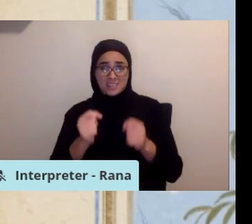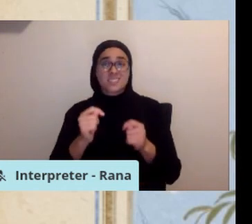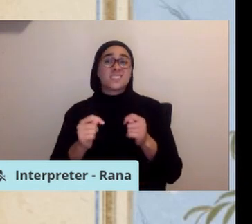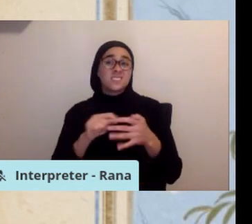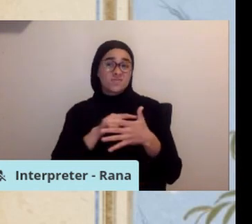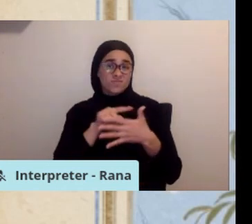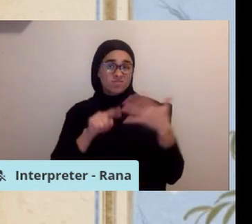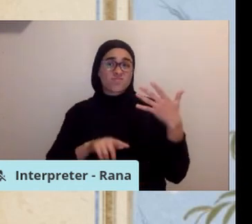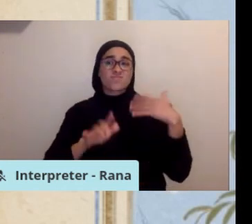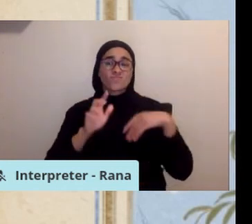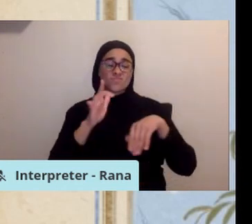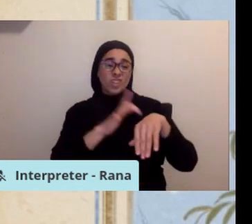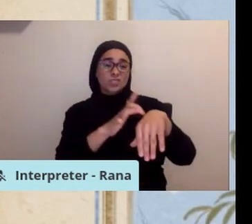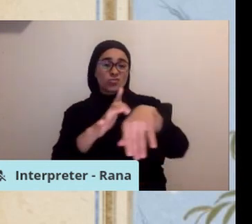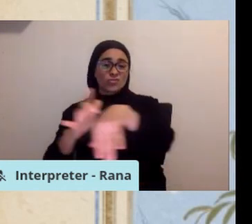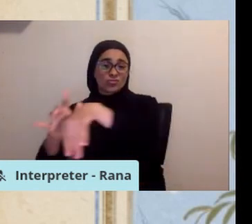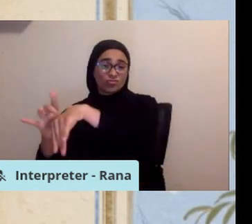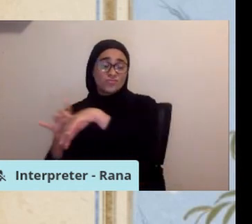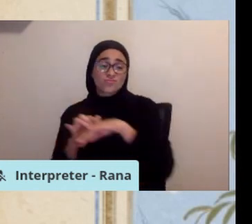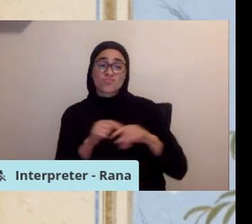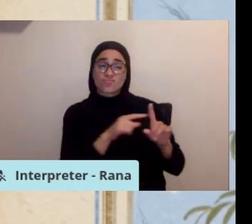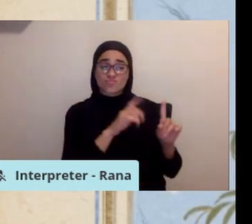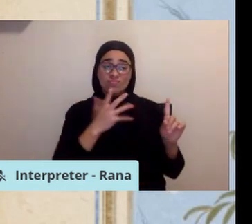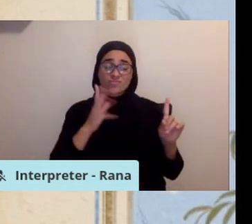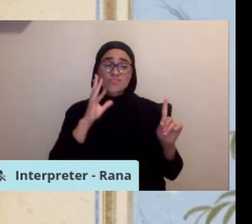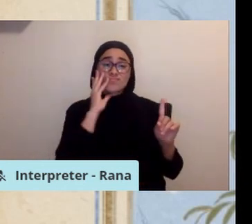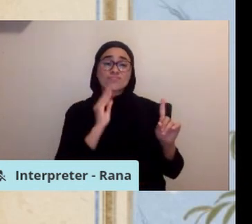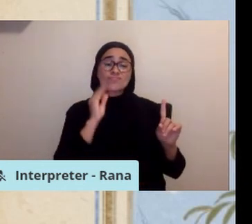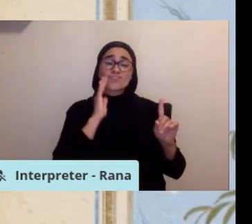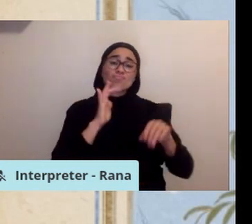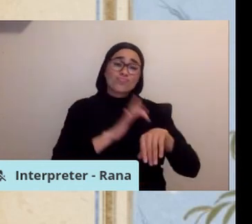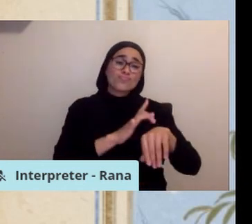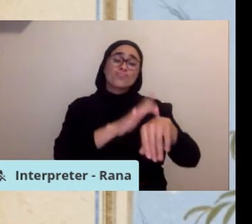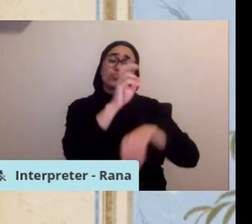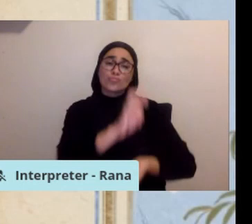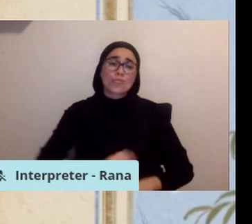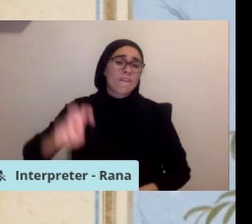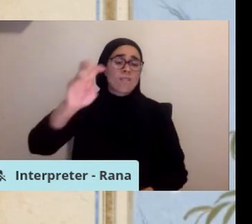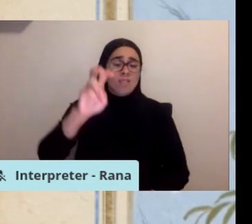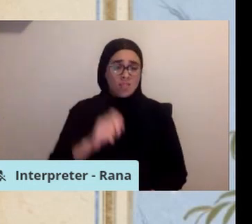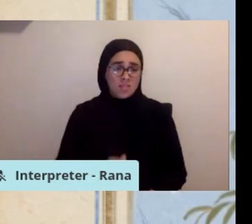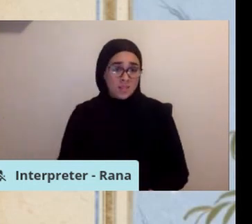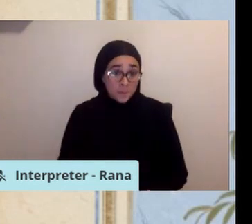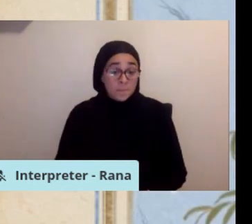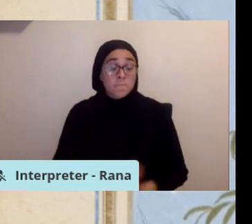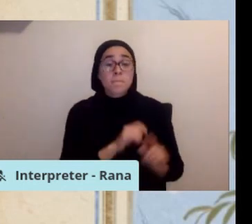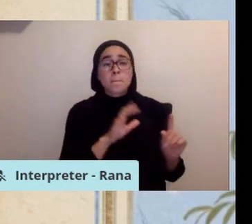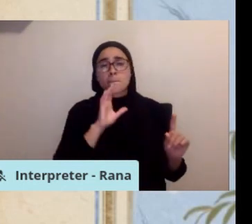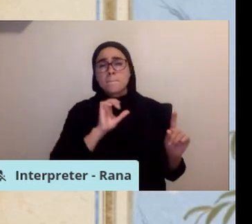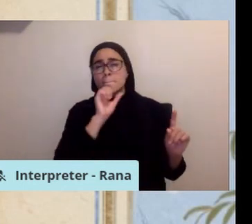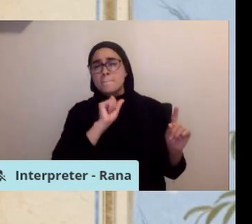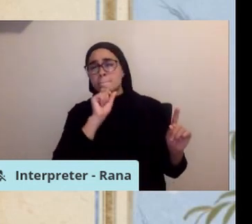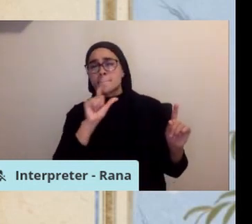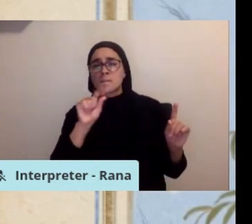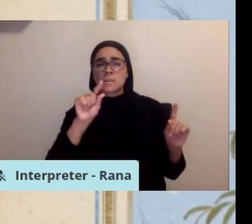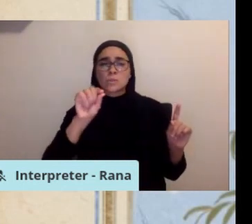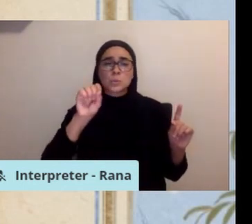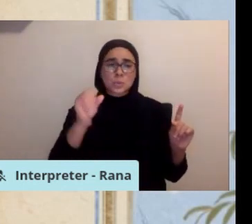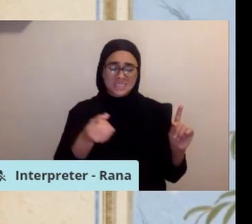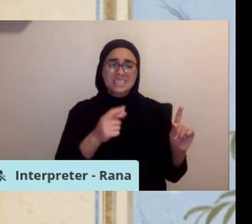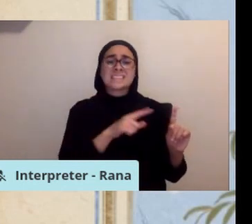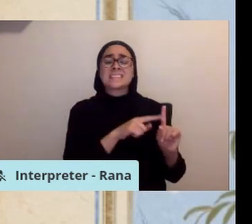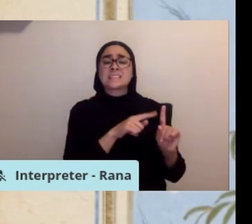really somebody who has seen something of the world. But in his 20s, he had to endure